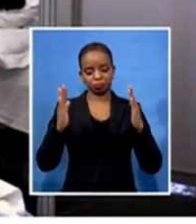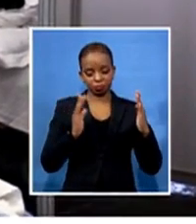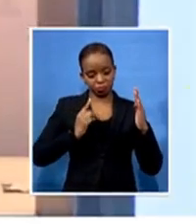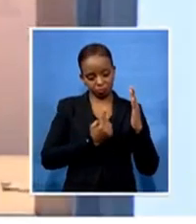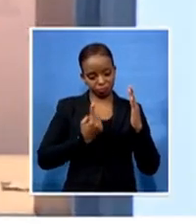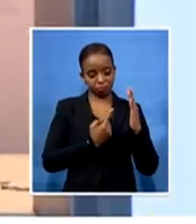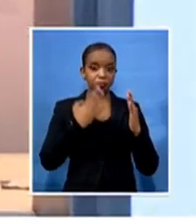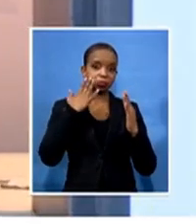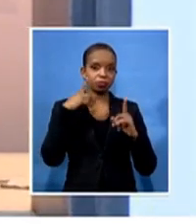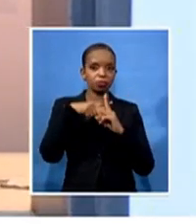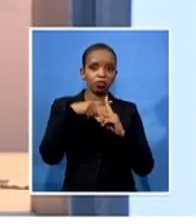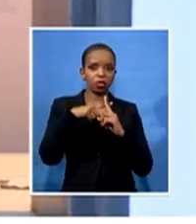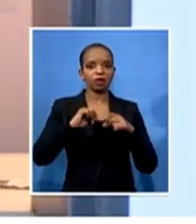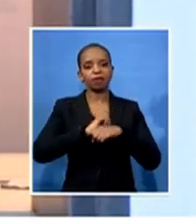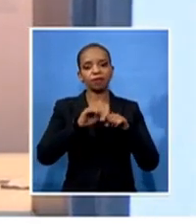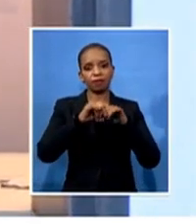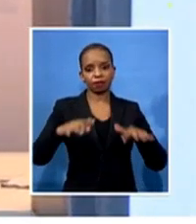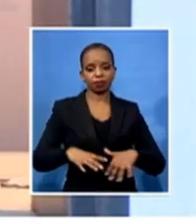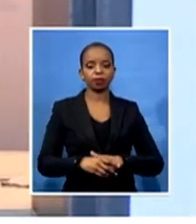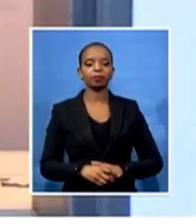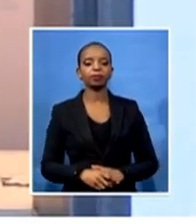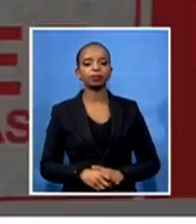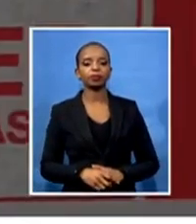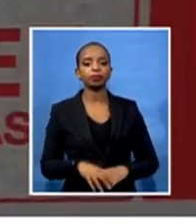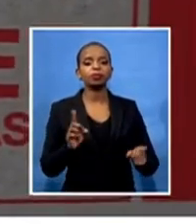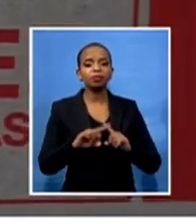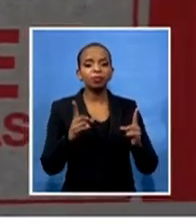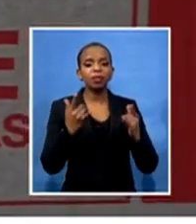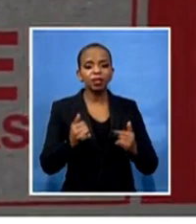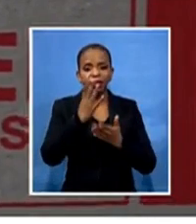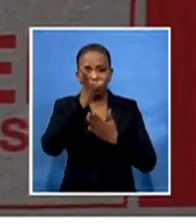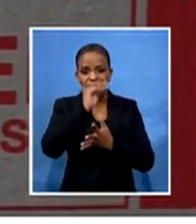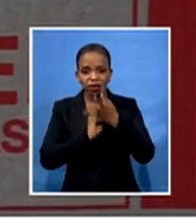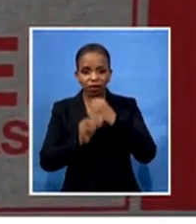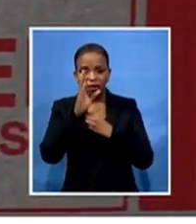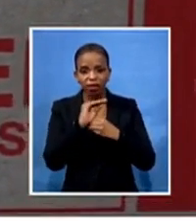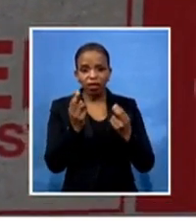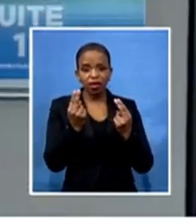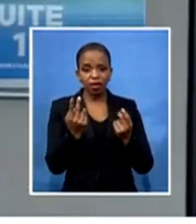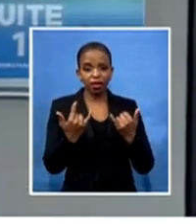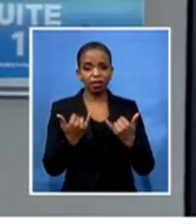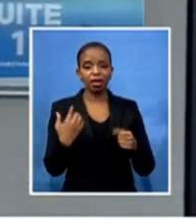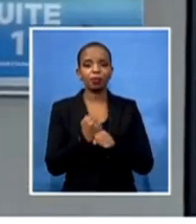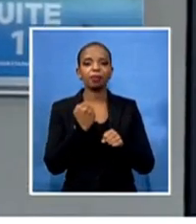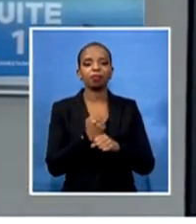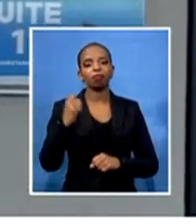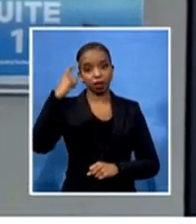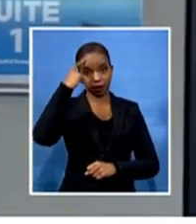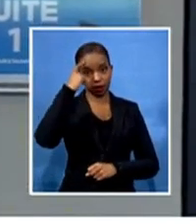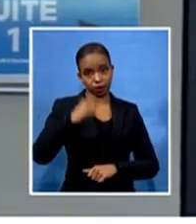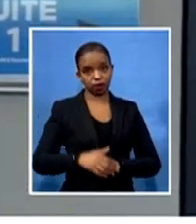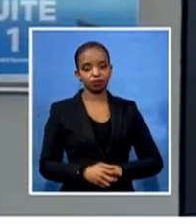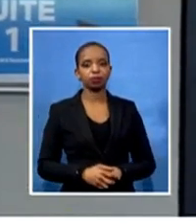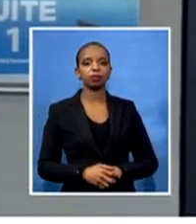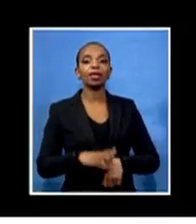hands, learning a new trade makes sense. In trying times like these, the gift of song lifts